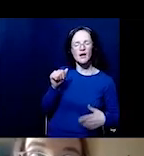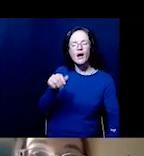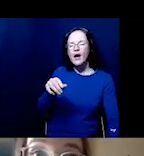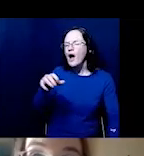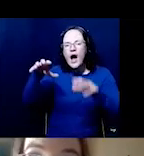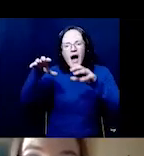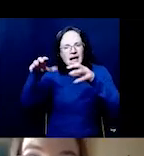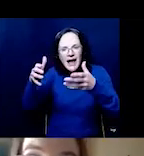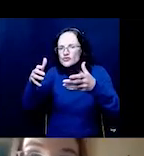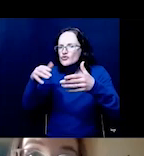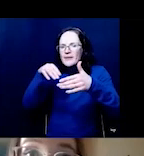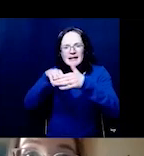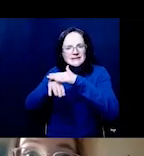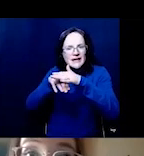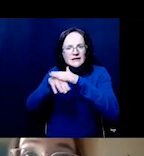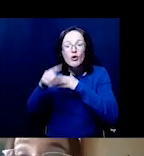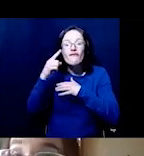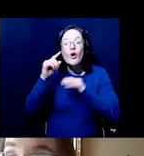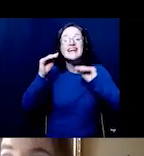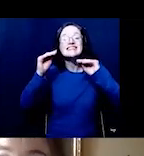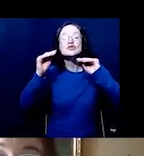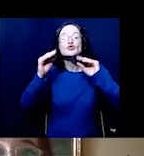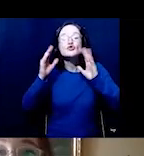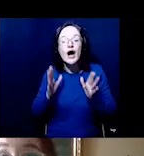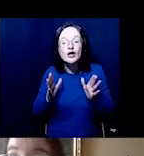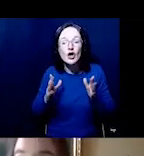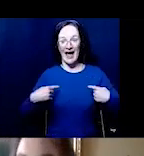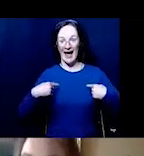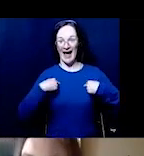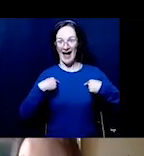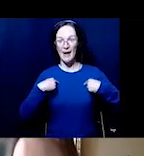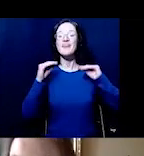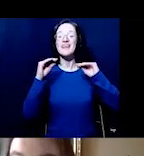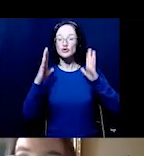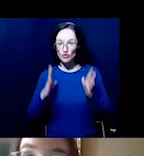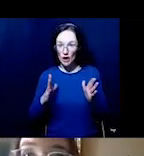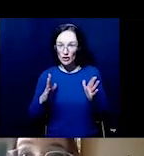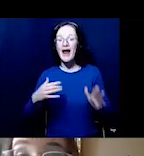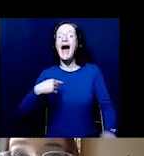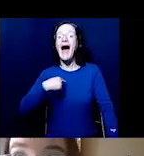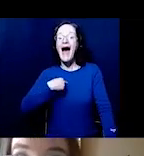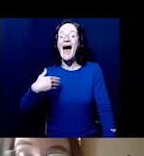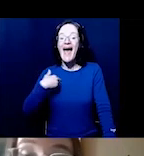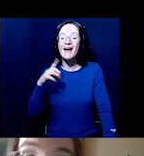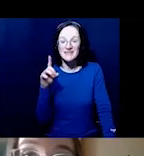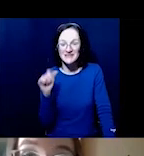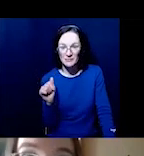accessibles for instructors. There are always a step at the front. So even if you are a professor, you still have this accessibility